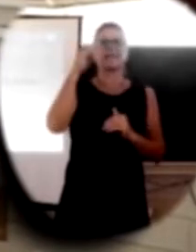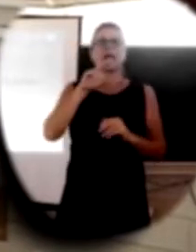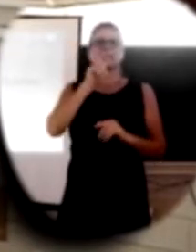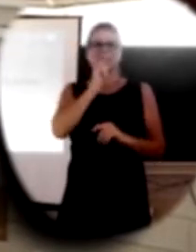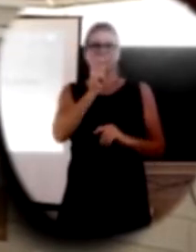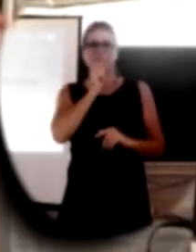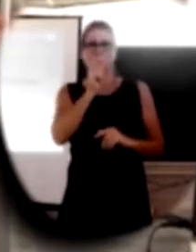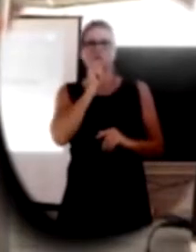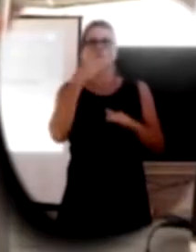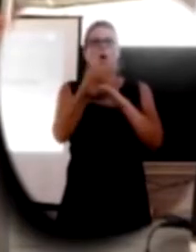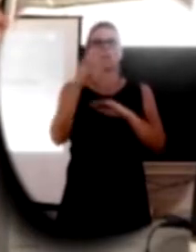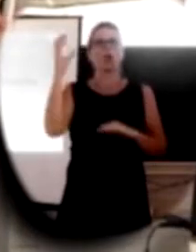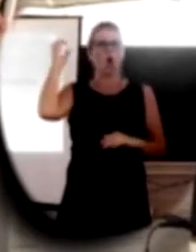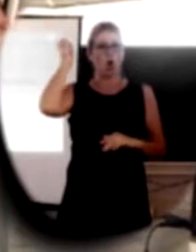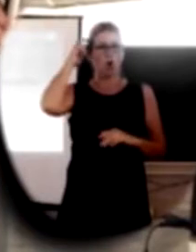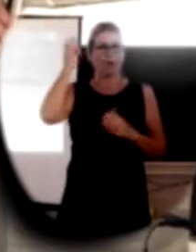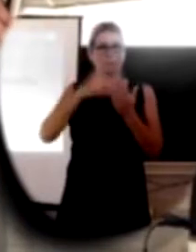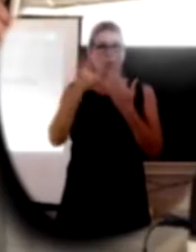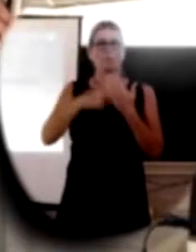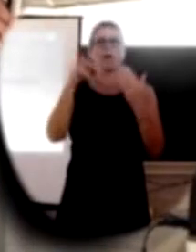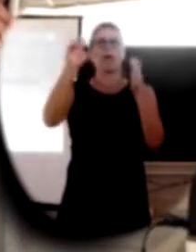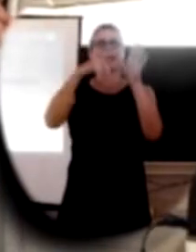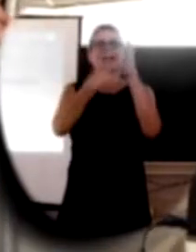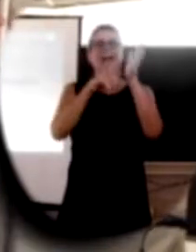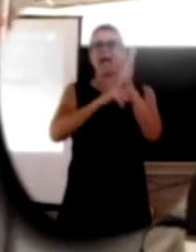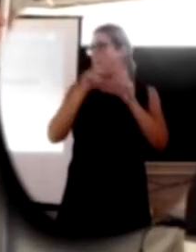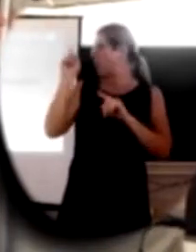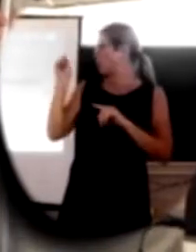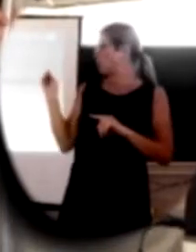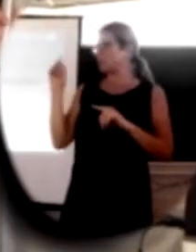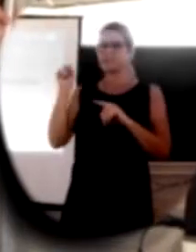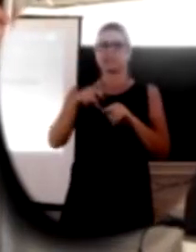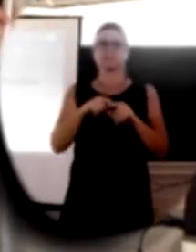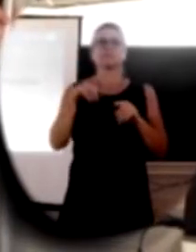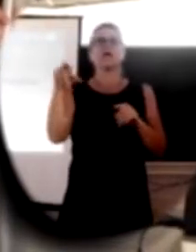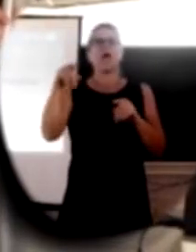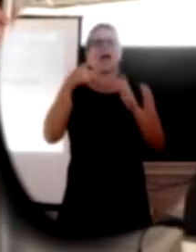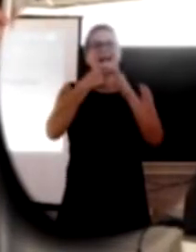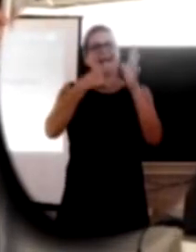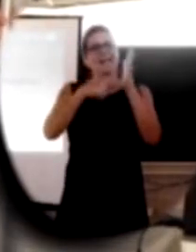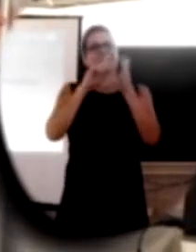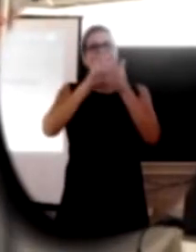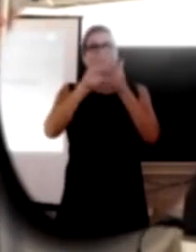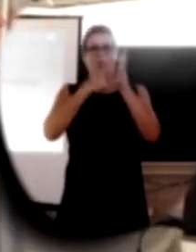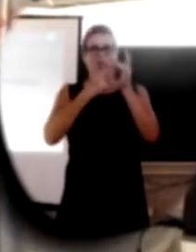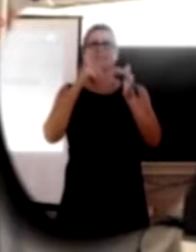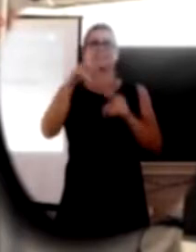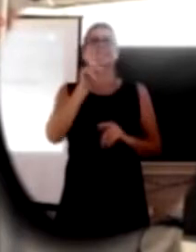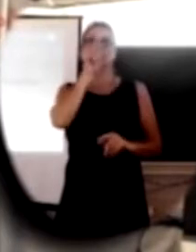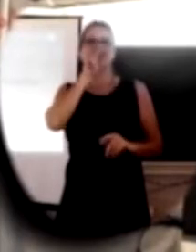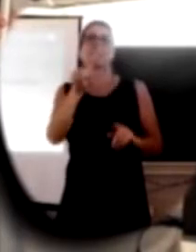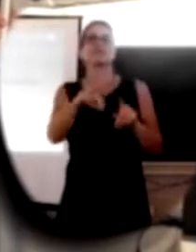implant program, and Carl Chase, who is our clinical lead. So Katie's a speechy, but she's an honorary audiologist.